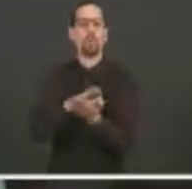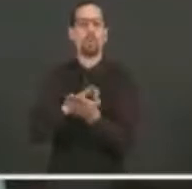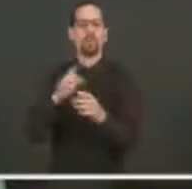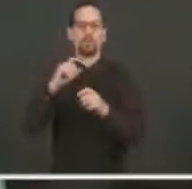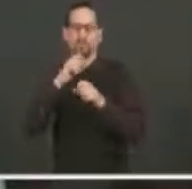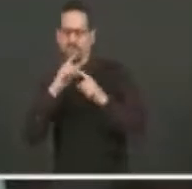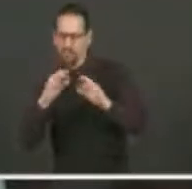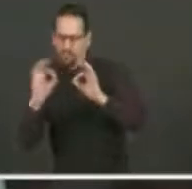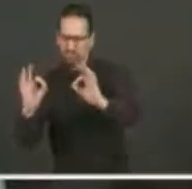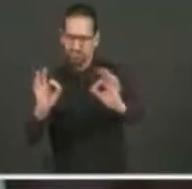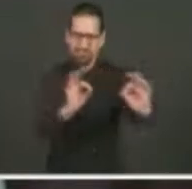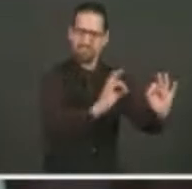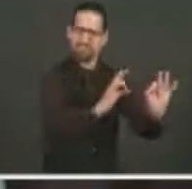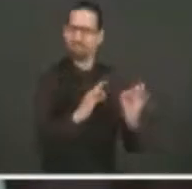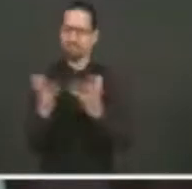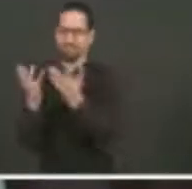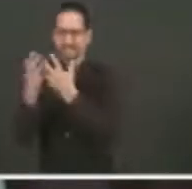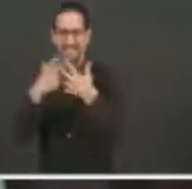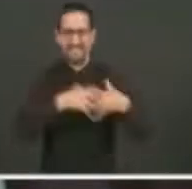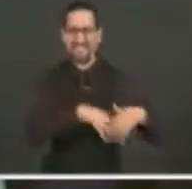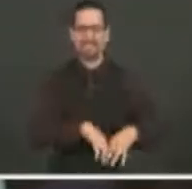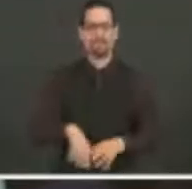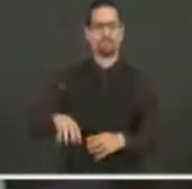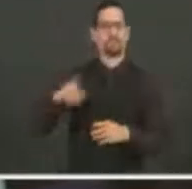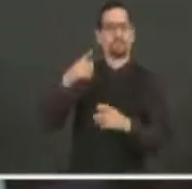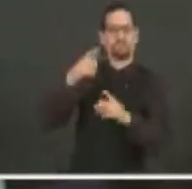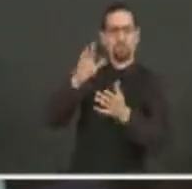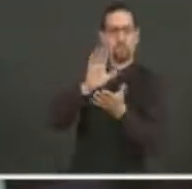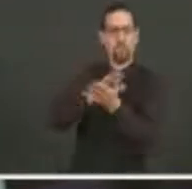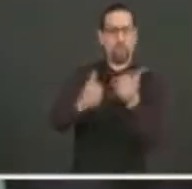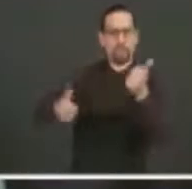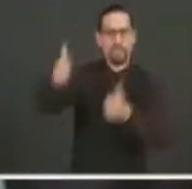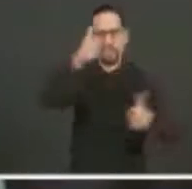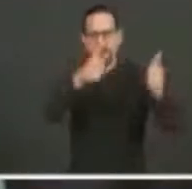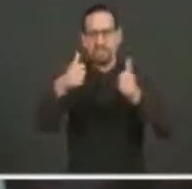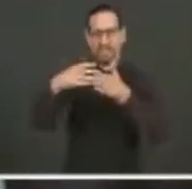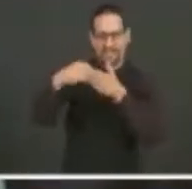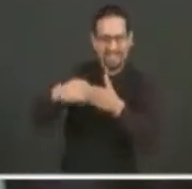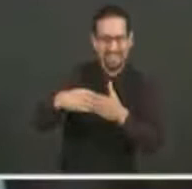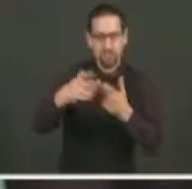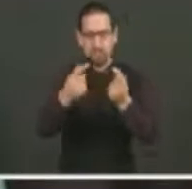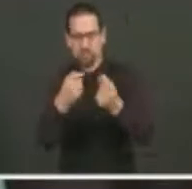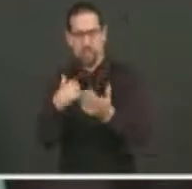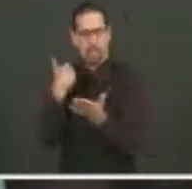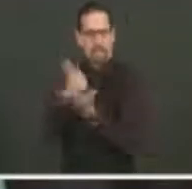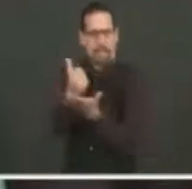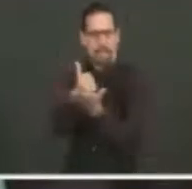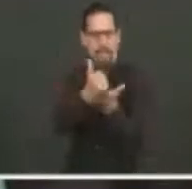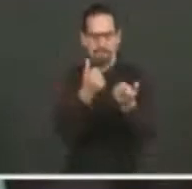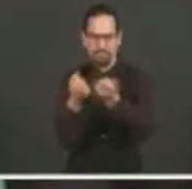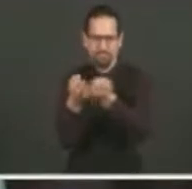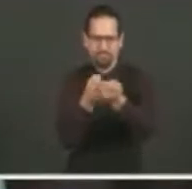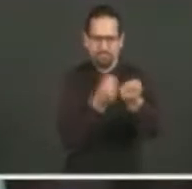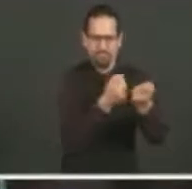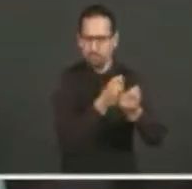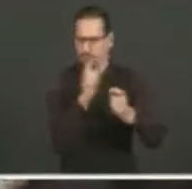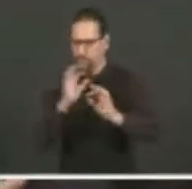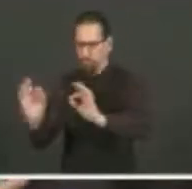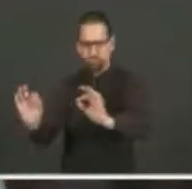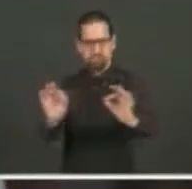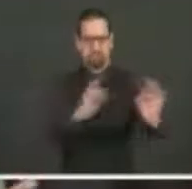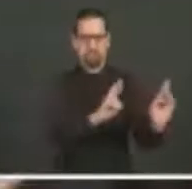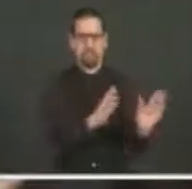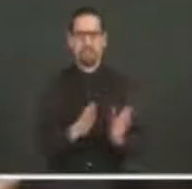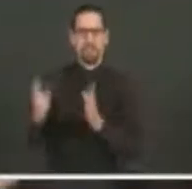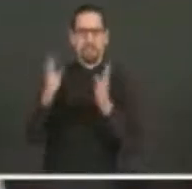and make sure you get it right for your community. And as always, thank you to the team at RIDO. Much of what I've said, pretty